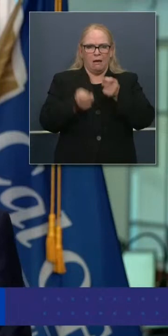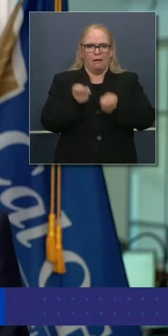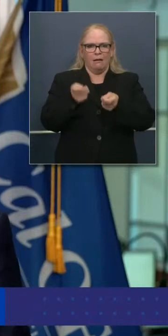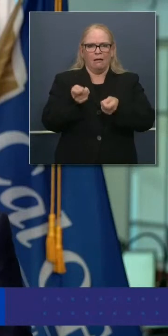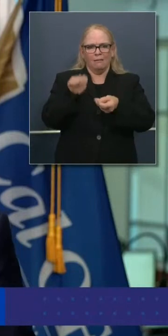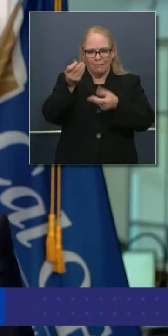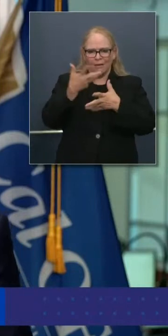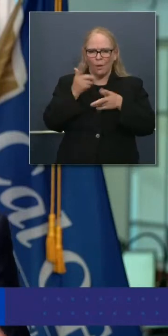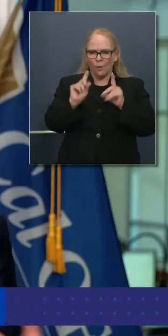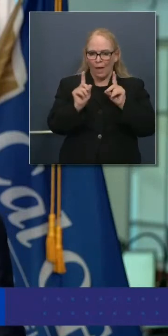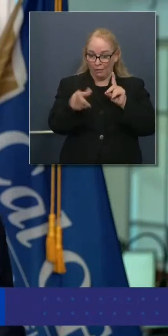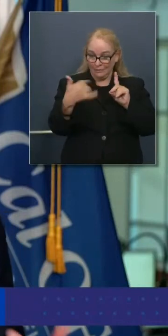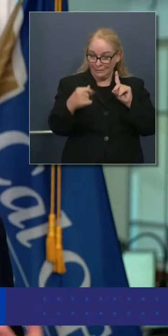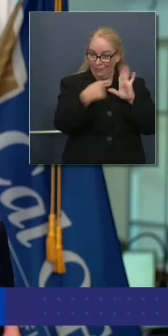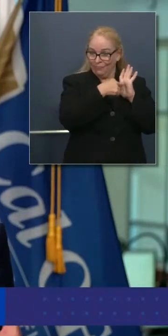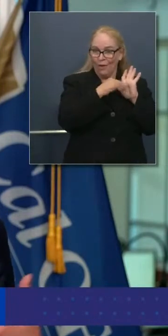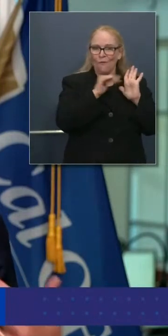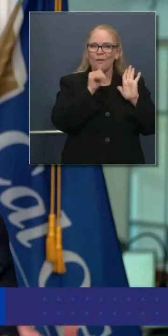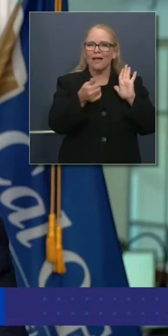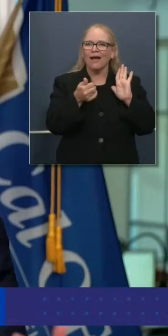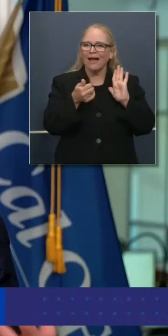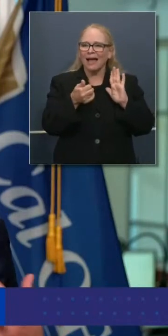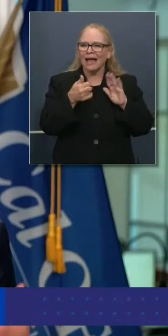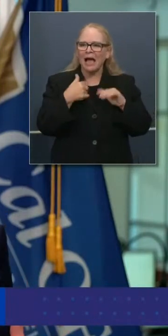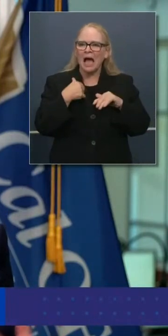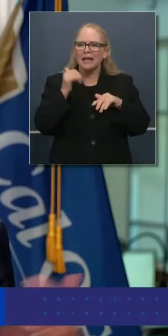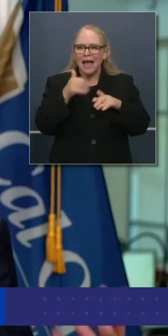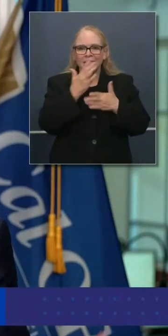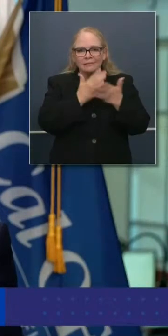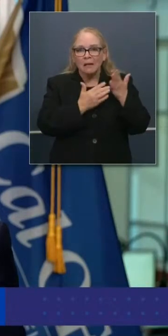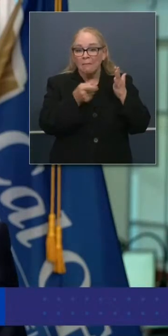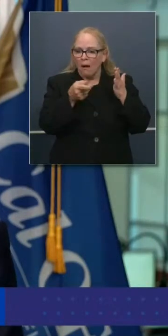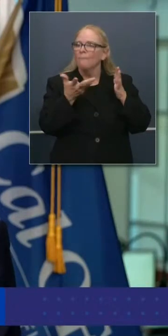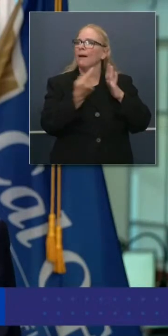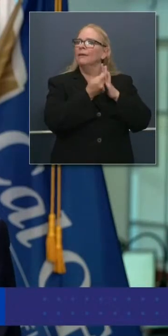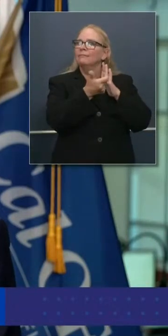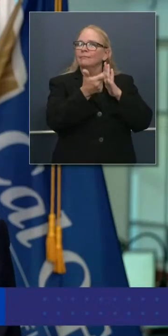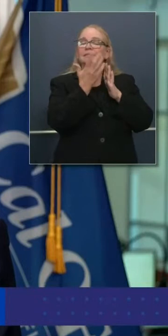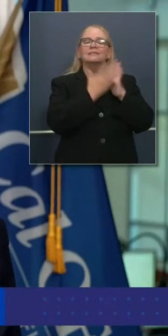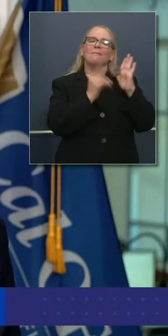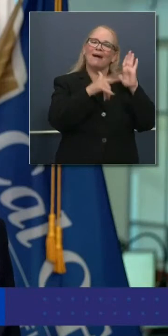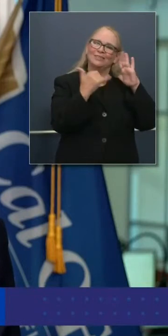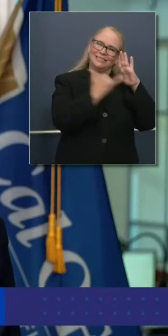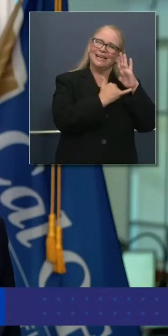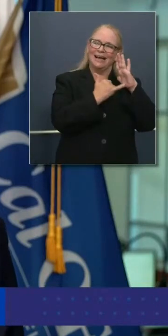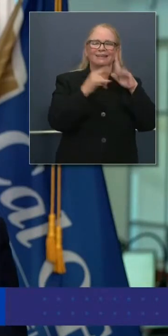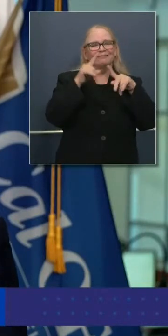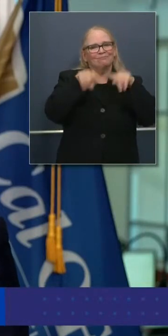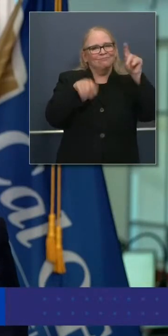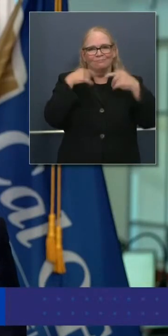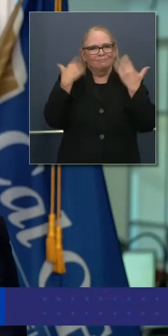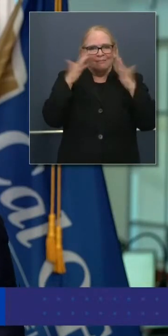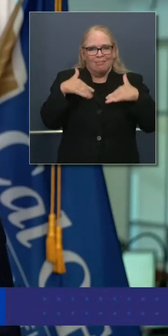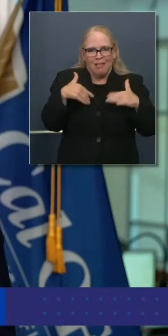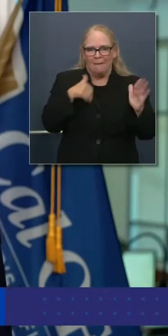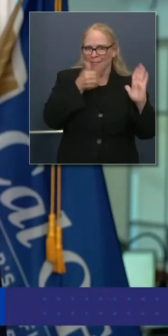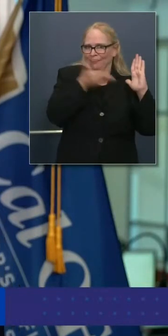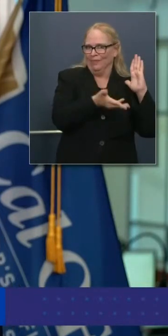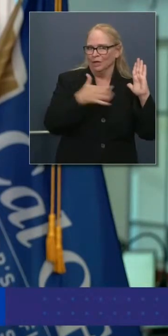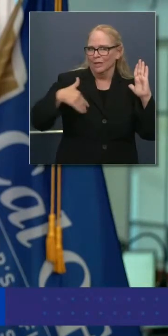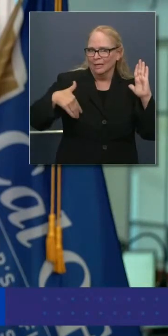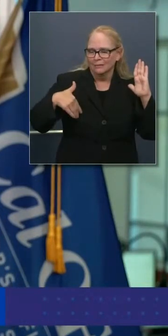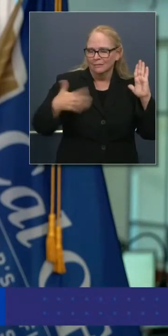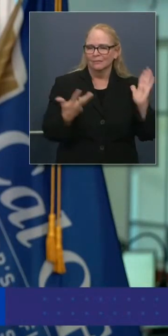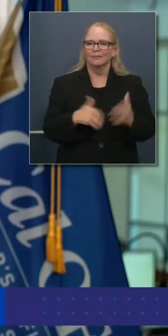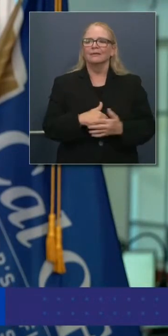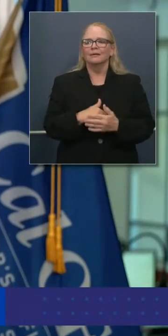level the approaches and strategies for contact tracing and understand mitigation and spread in a more dynamic way. County by